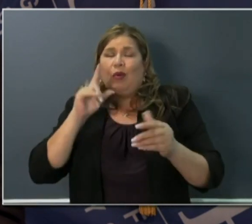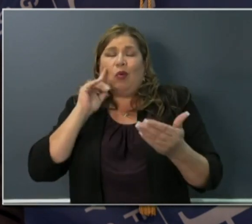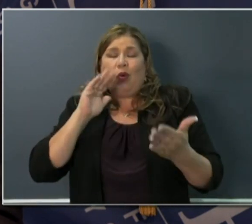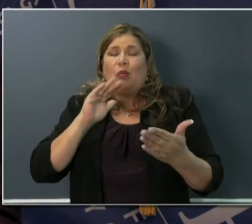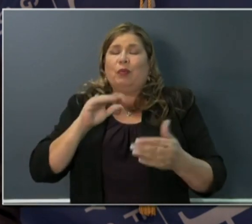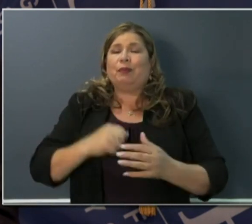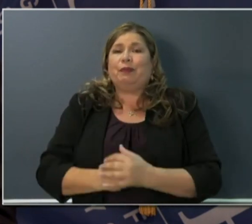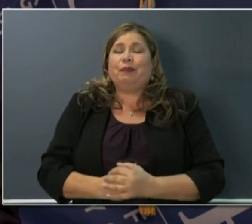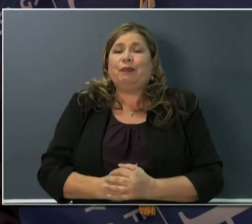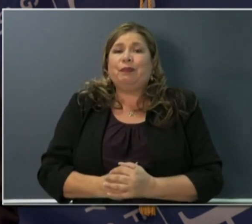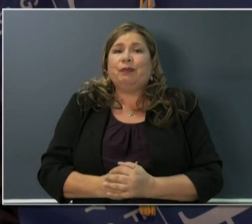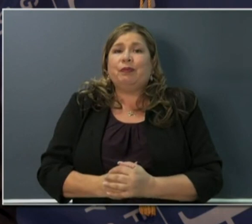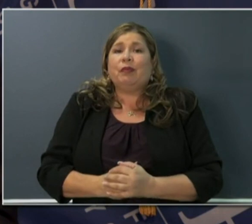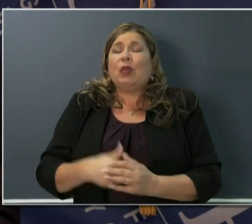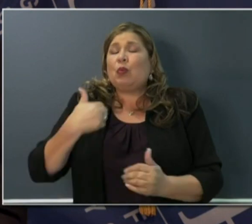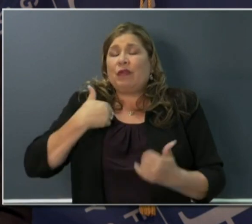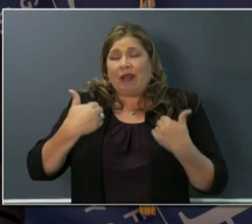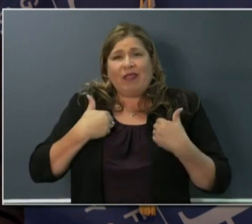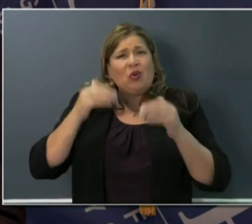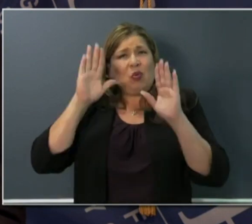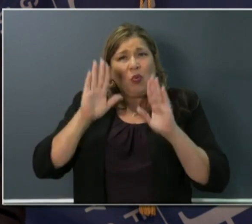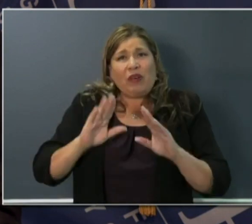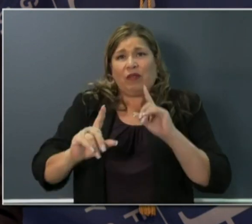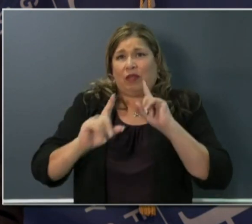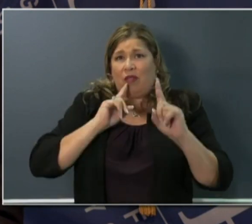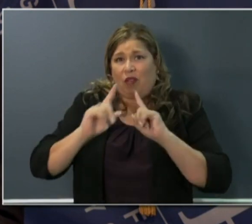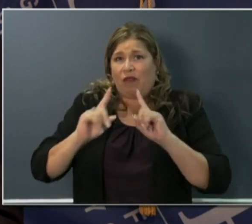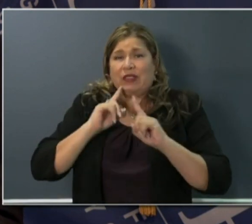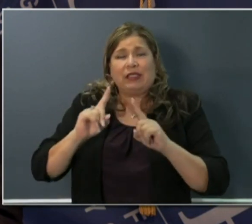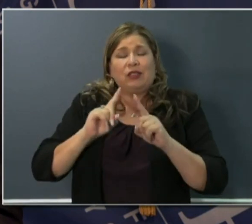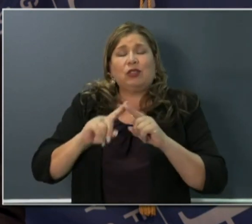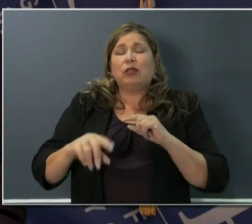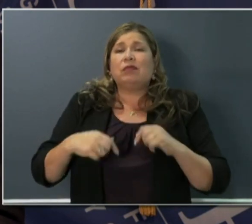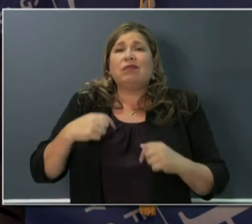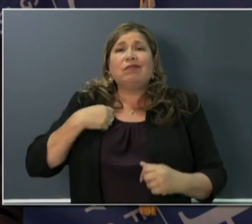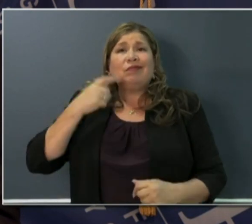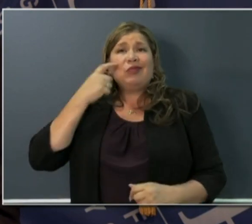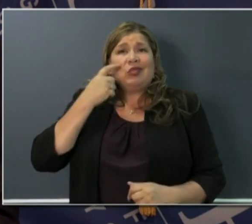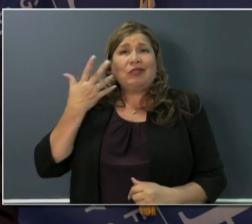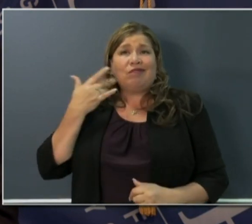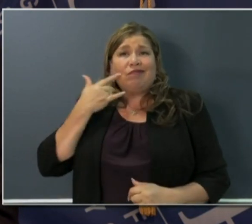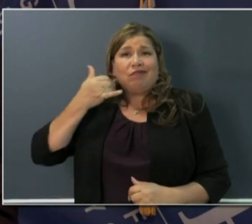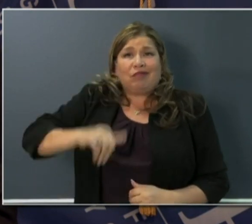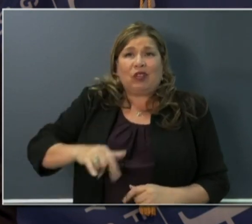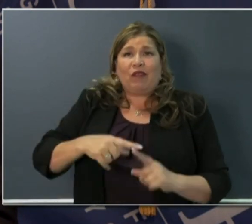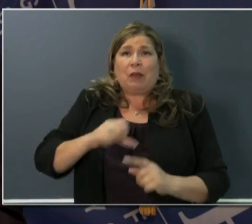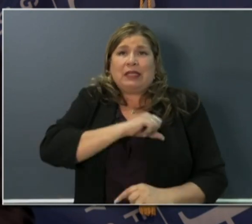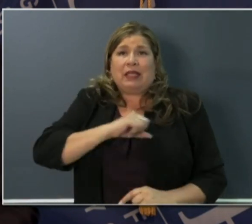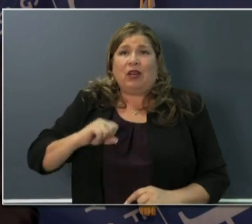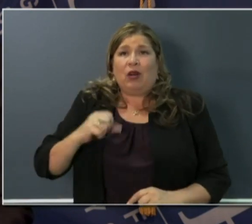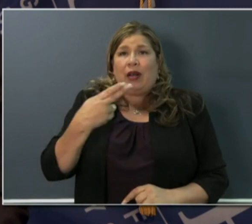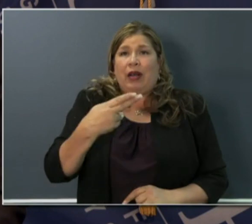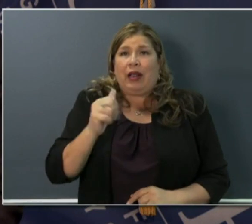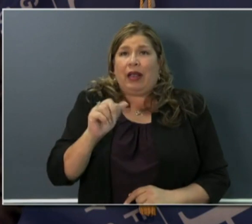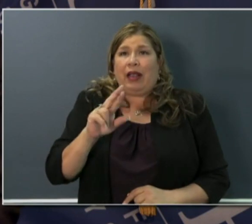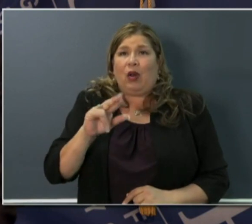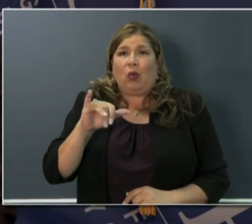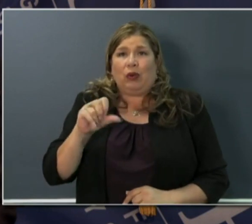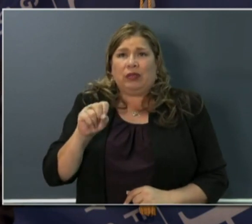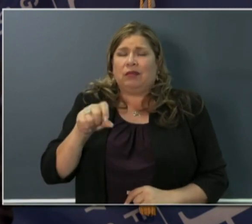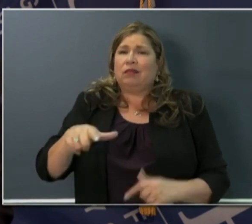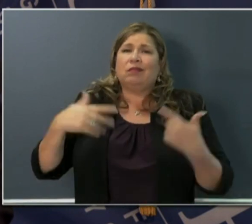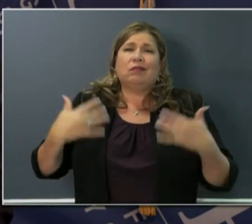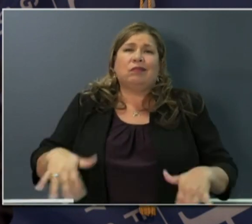time. We've had wonderful conversations, by the way, to that end. Just got off the phone with Senator Harris, who's been an extraordinary leader for